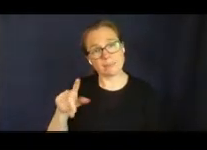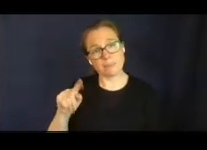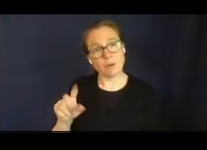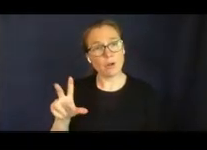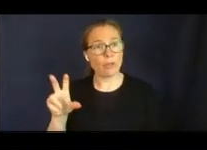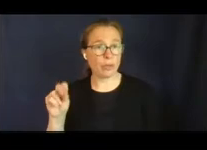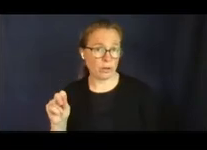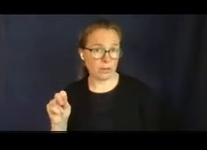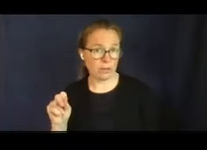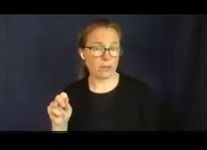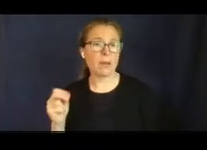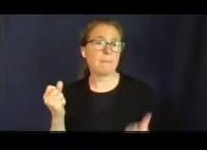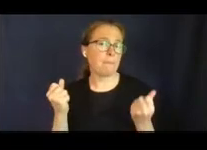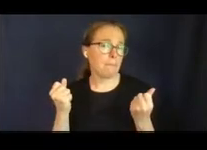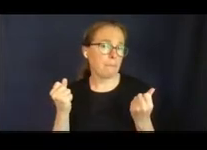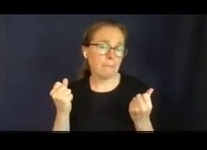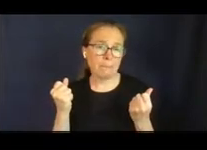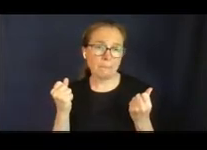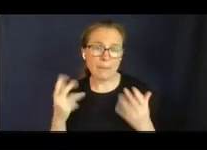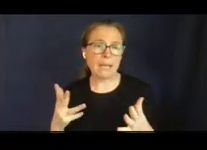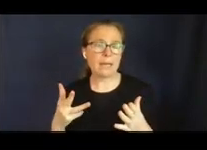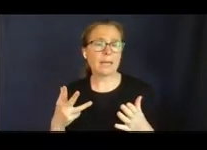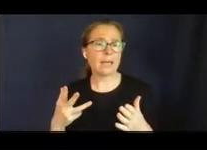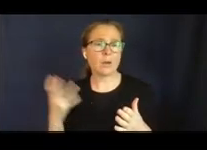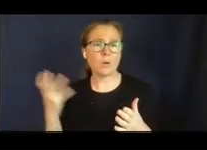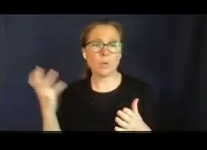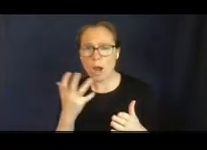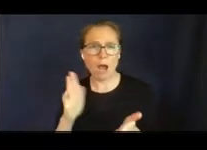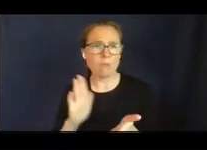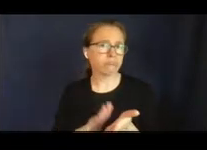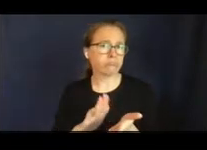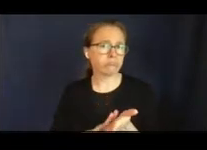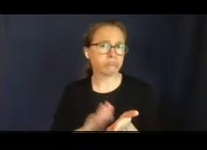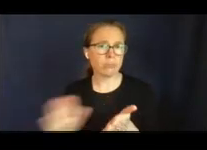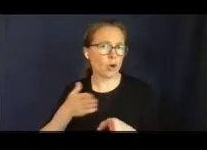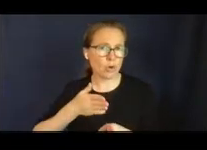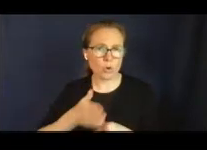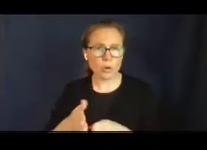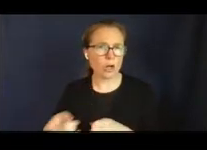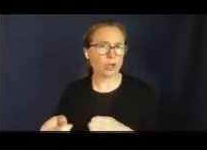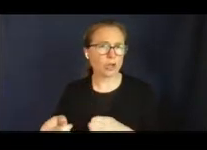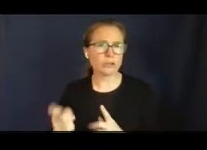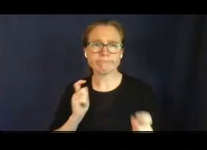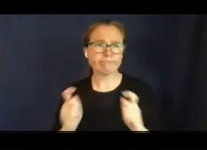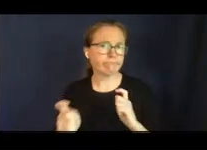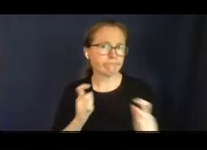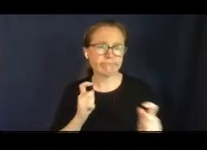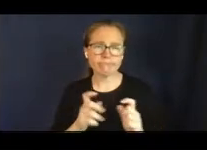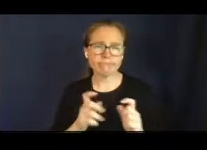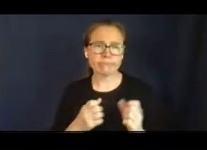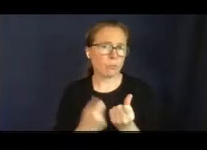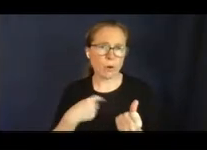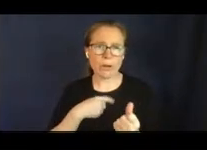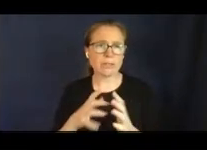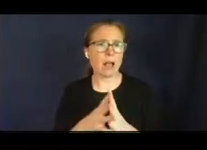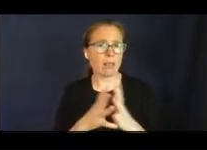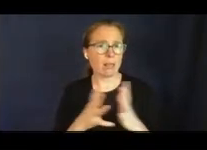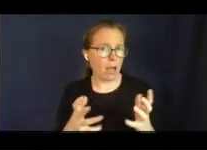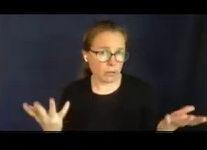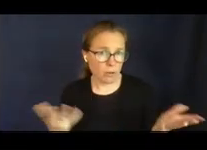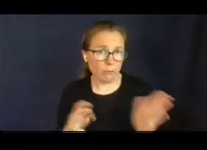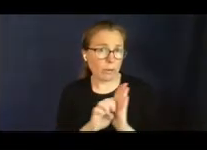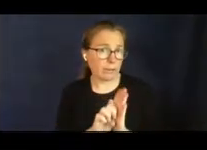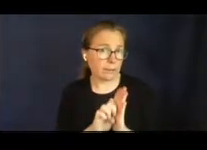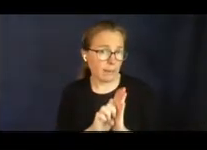many highlights of her exemplary career, and she's made many contributions. I'd just like to highlight a few. As professor